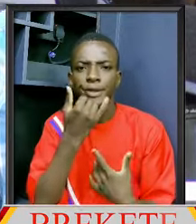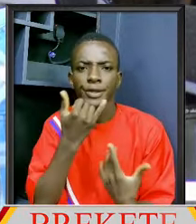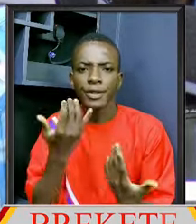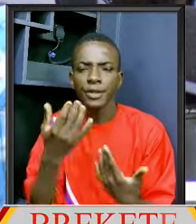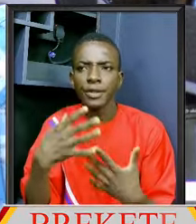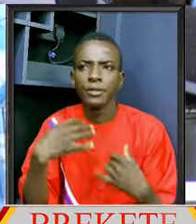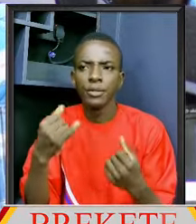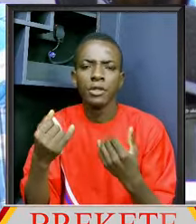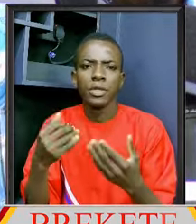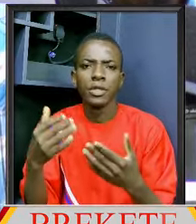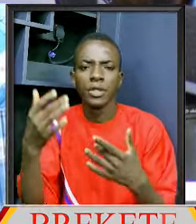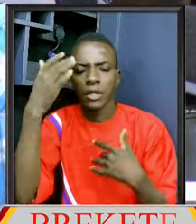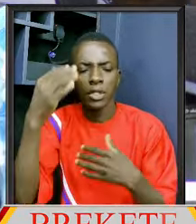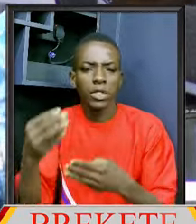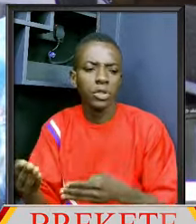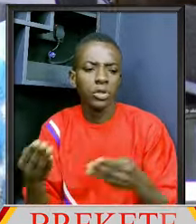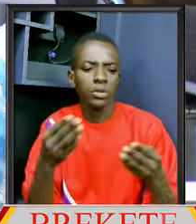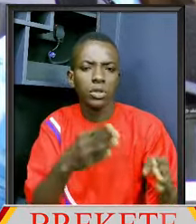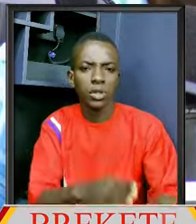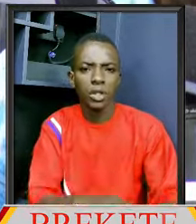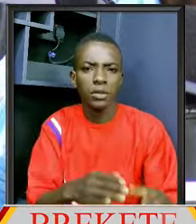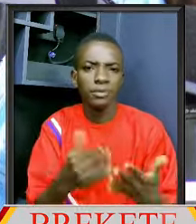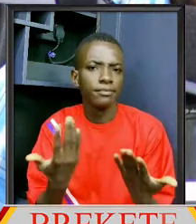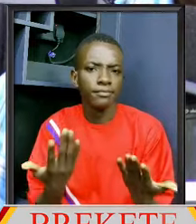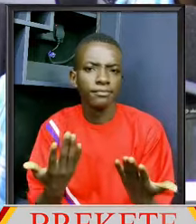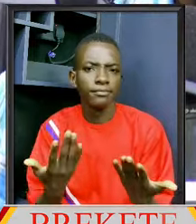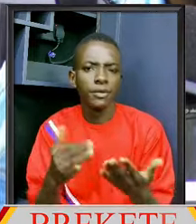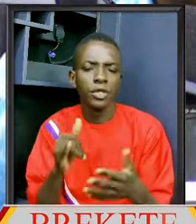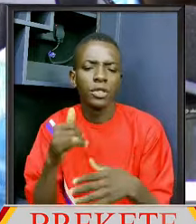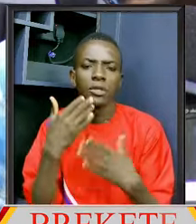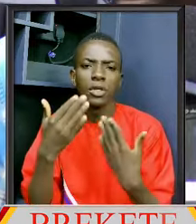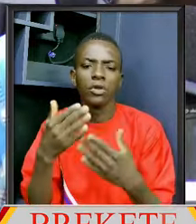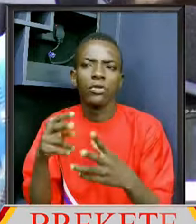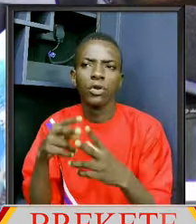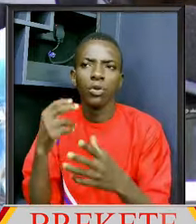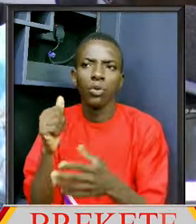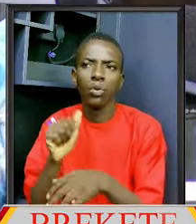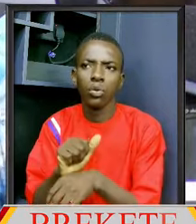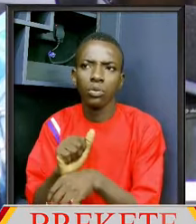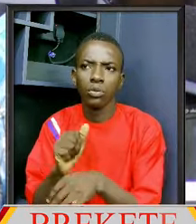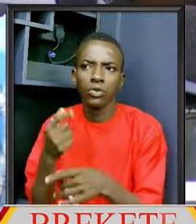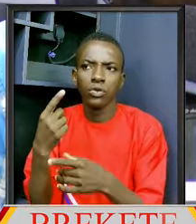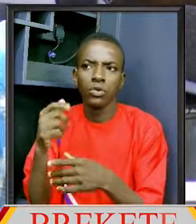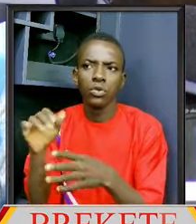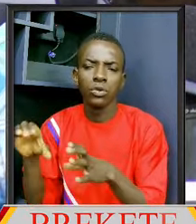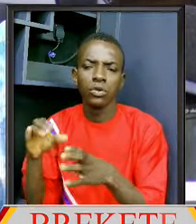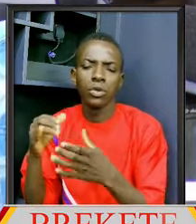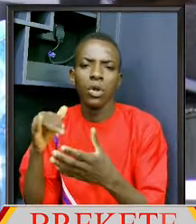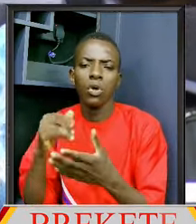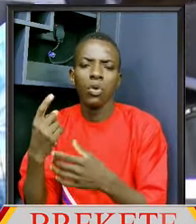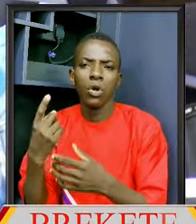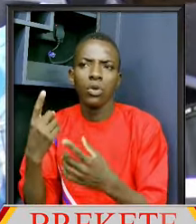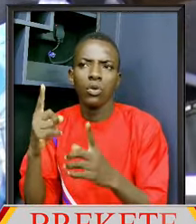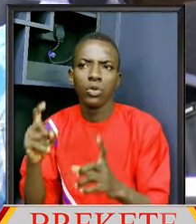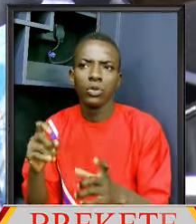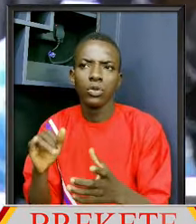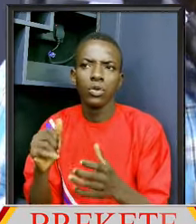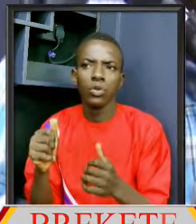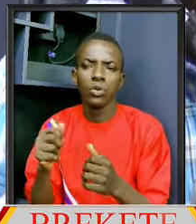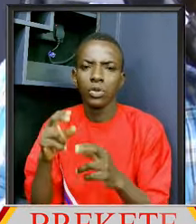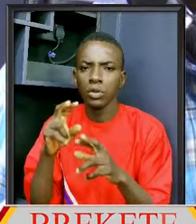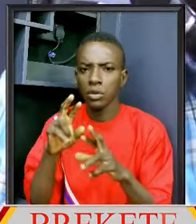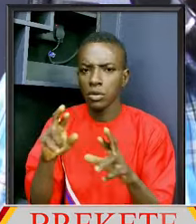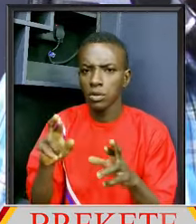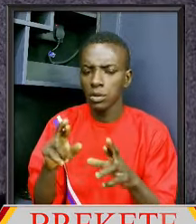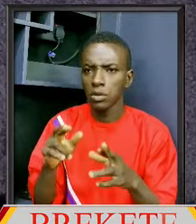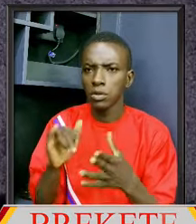sickness will take you to death. So I want to thank Una well for this work when they do. The one question, with observation,